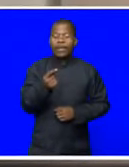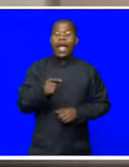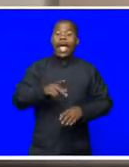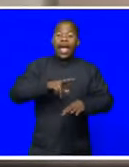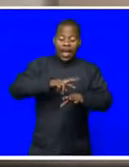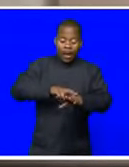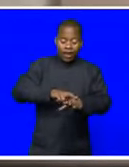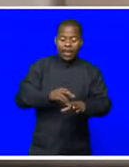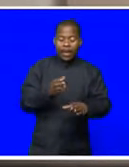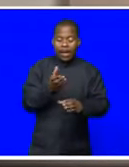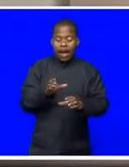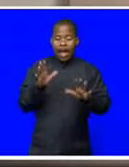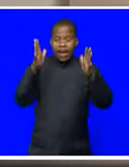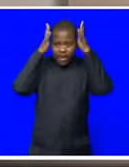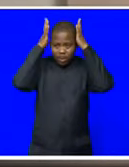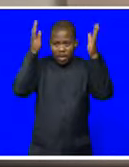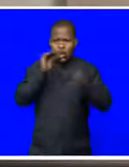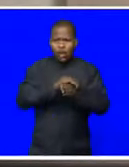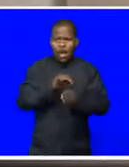represented.